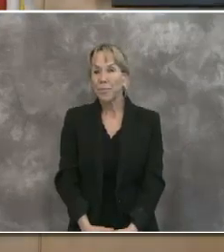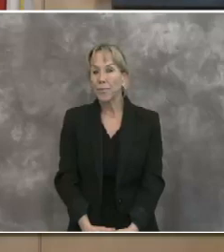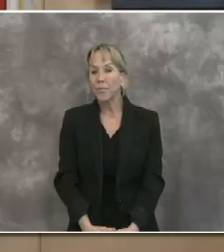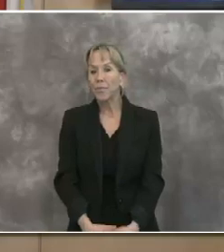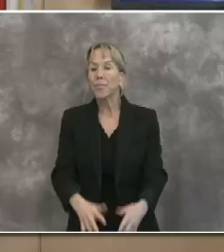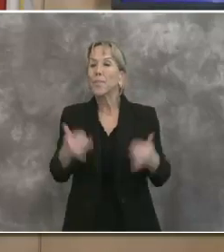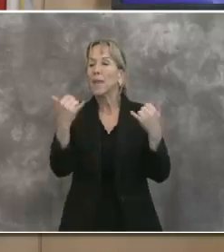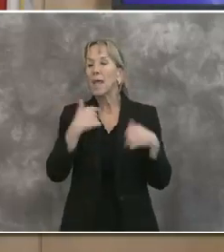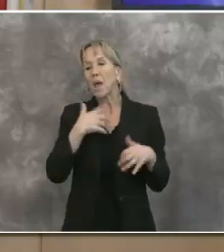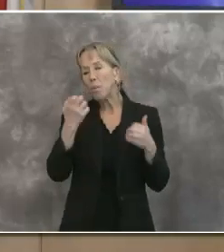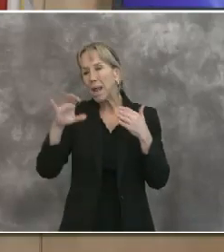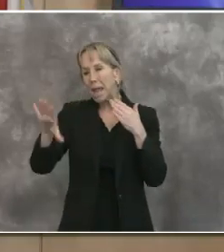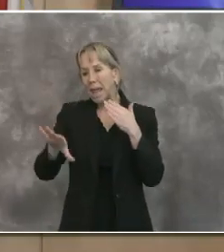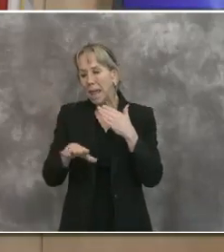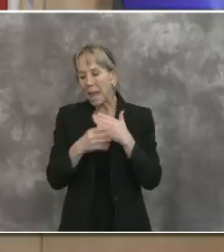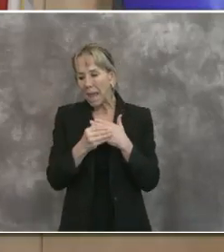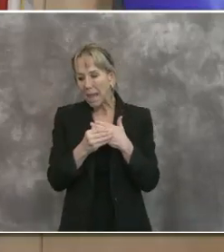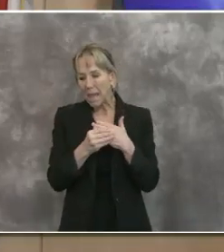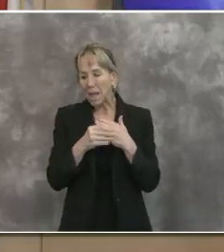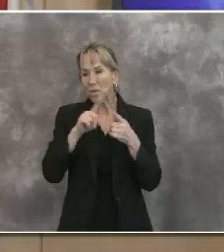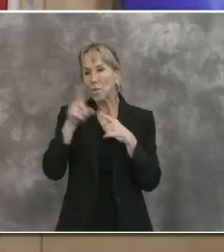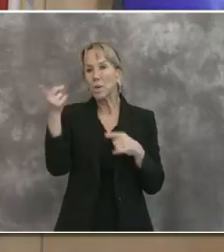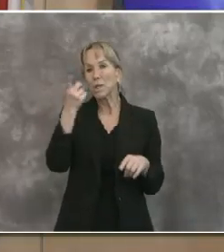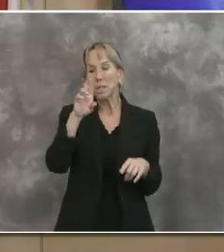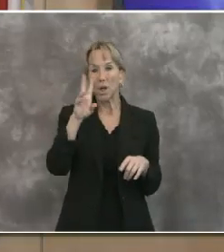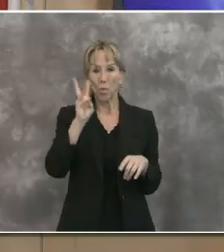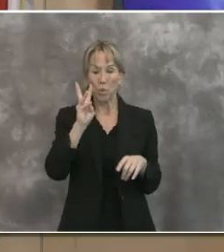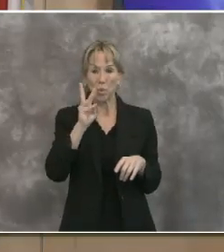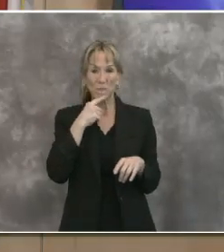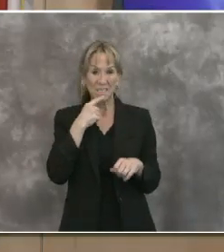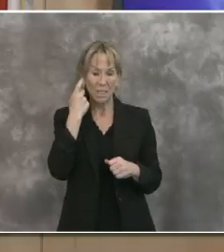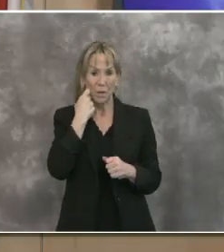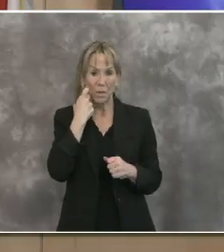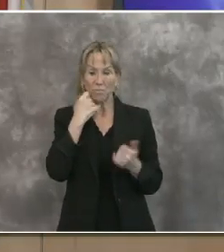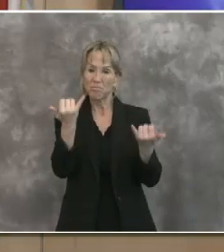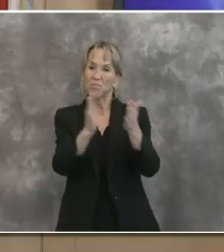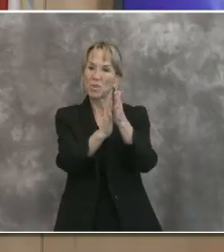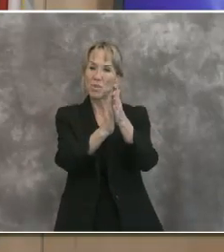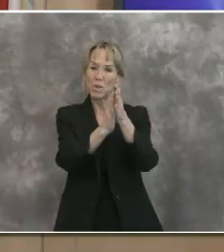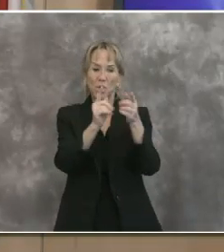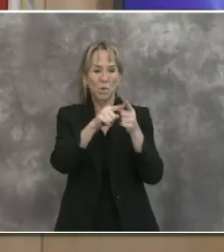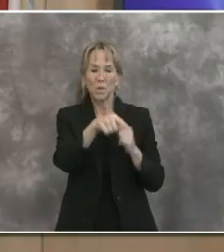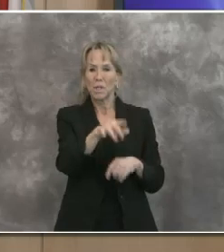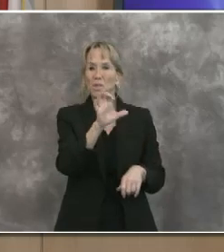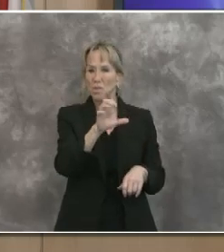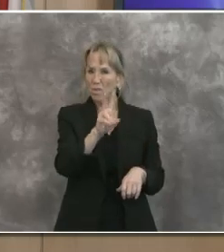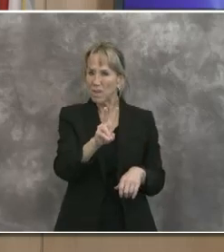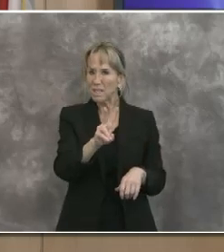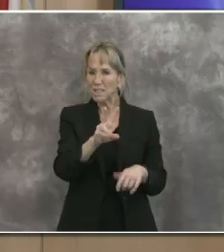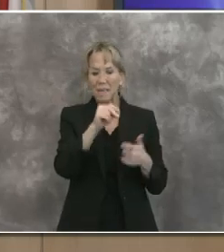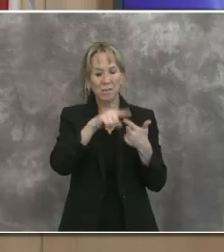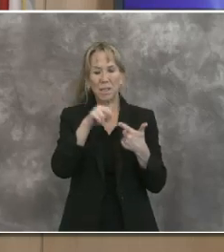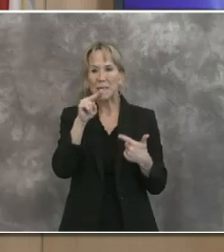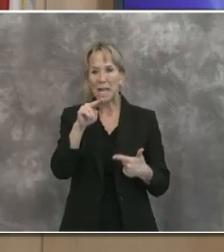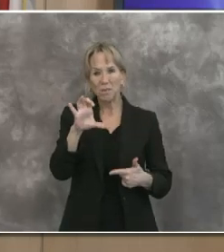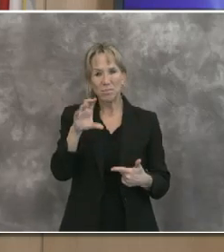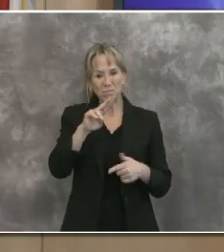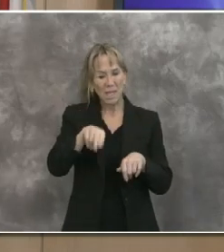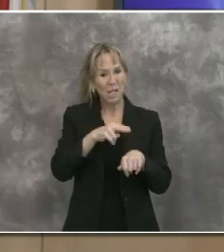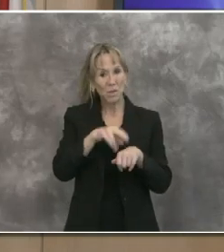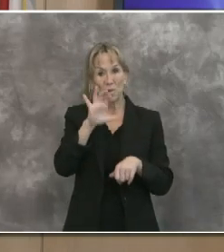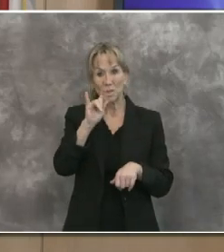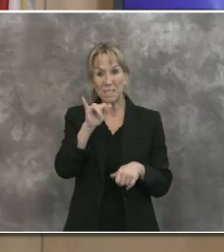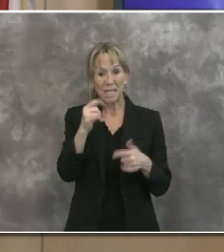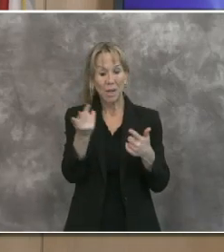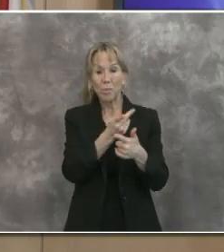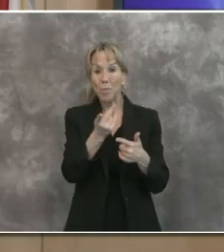Yeah, I might just add to Dr. Wooten's comments that kudos to the city of Chula Vista and the city of National City. They were the first ones